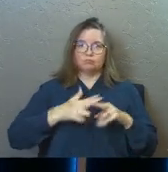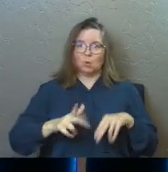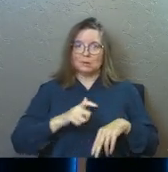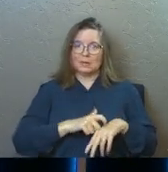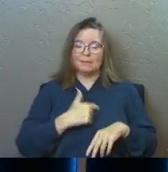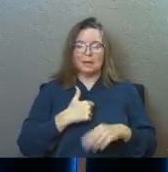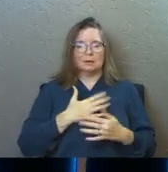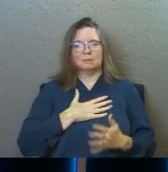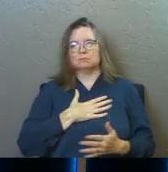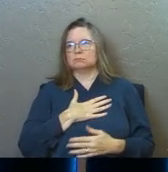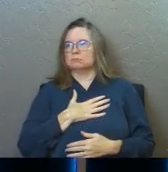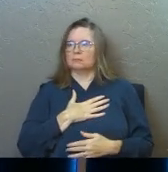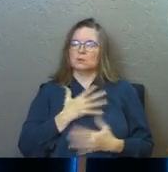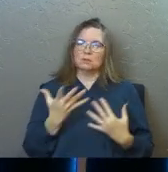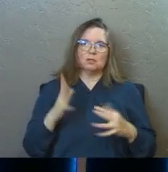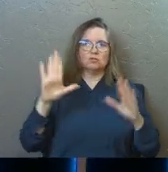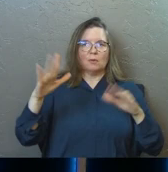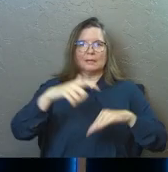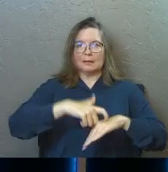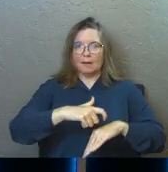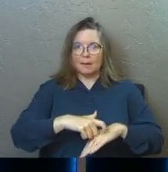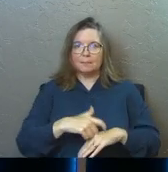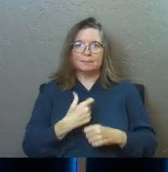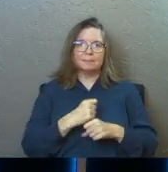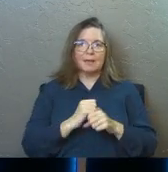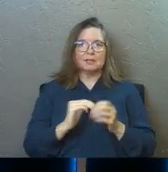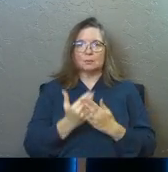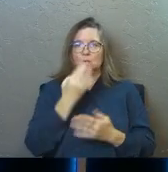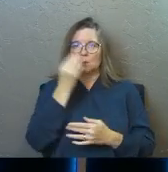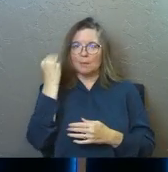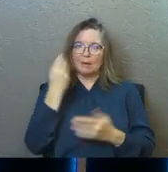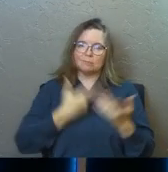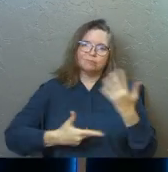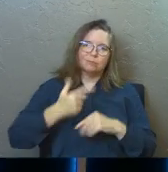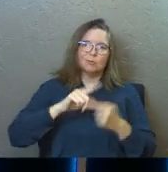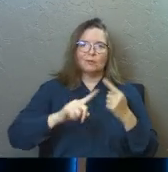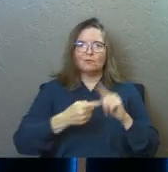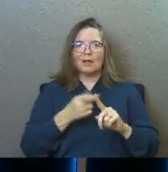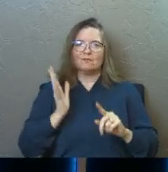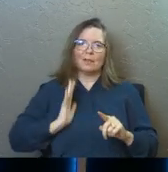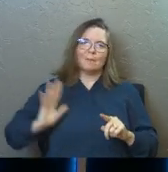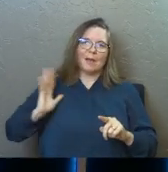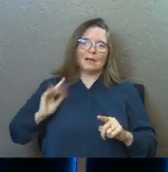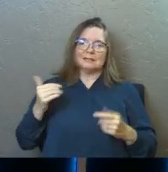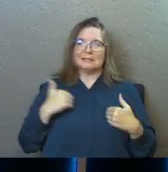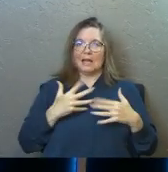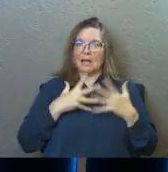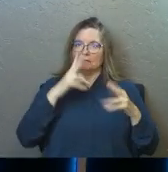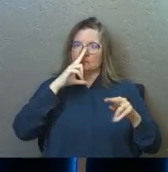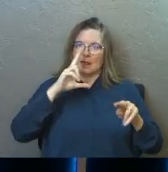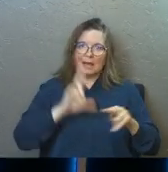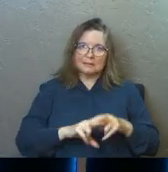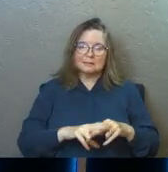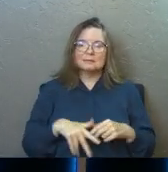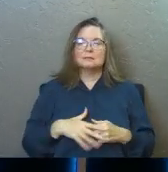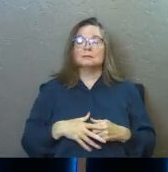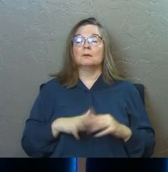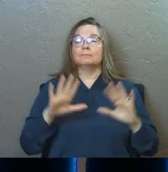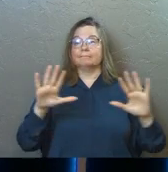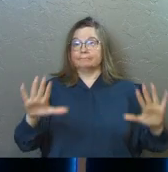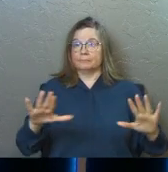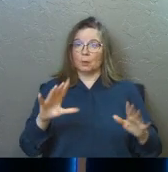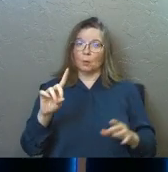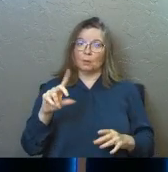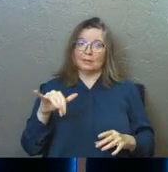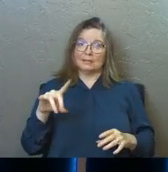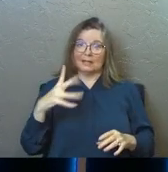bit, and it meant the world. We had such a great time, made some new memories, hung out with friends from the past, and yeah, just had a blast. Well,